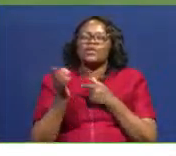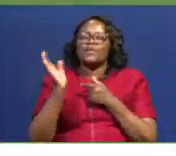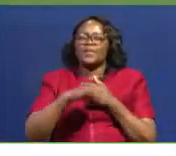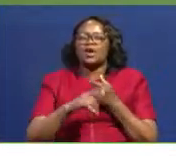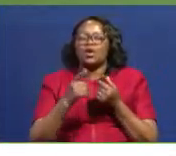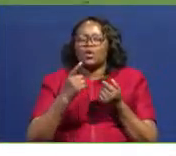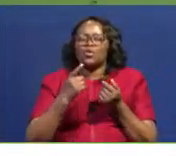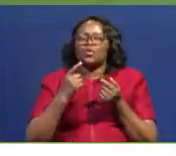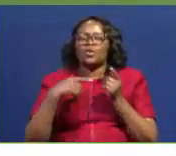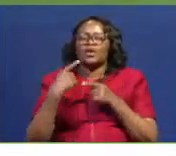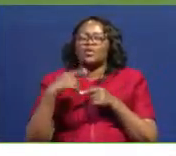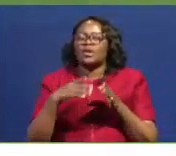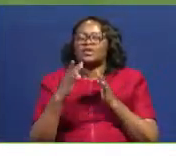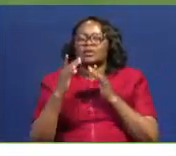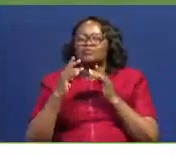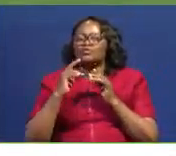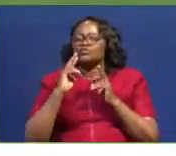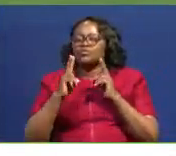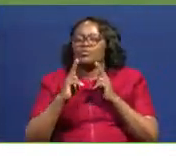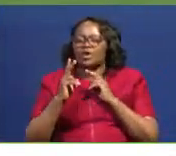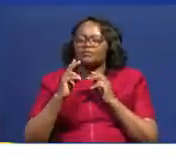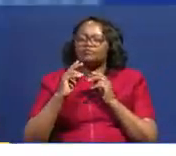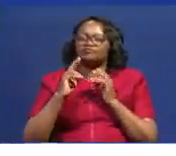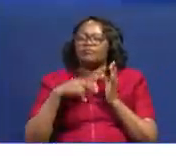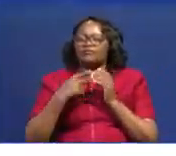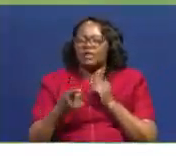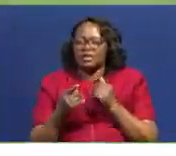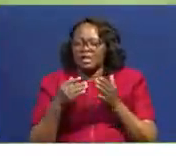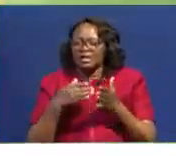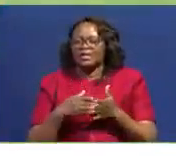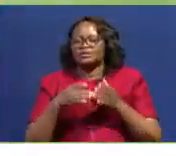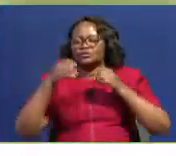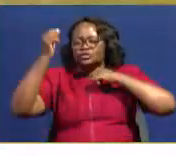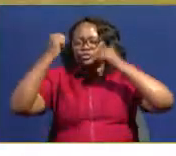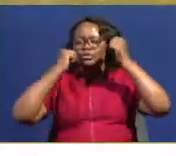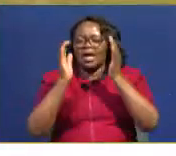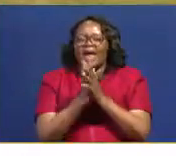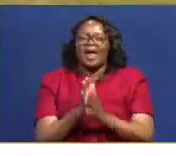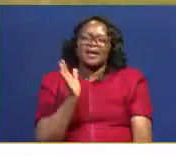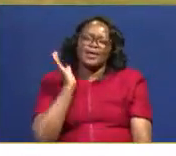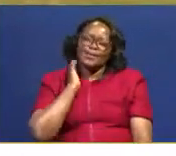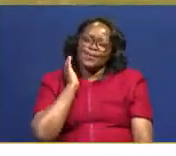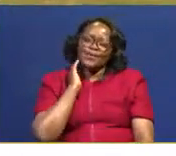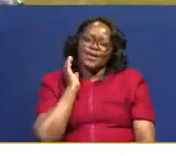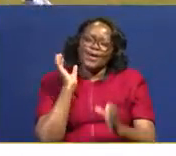to their winning ways after two back-to-back defeats against Ulinzi Stars and Muranga Seals.